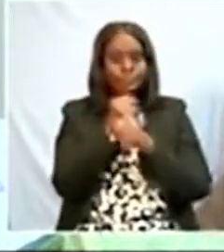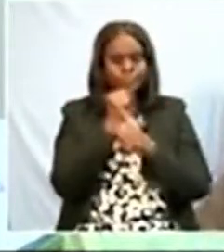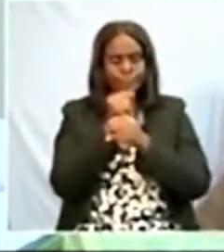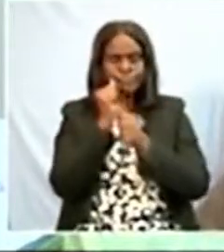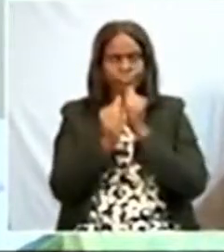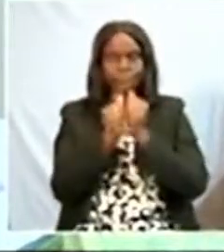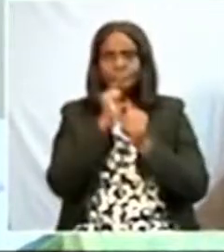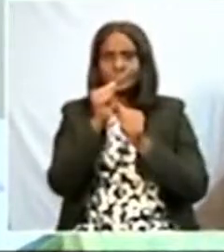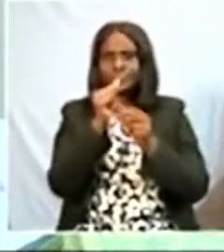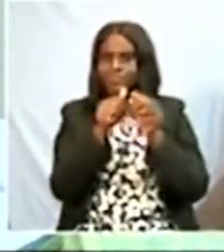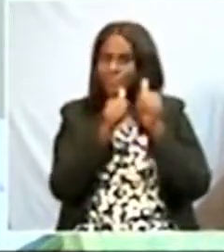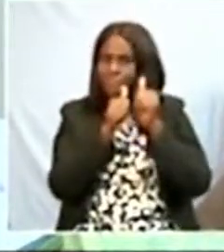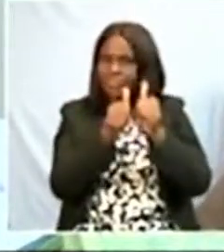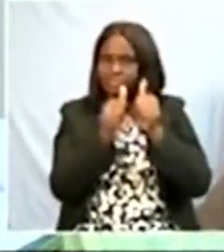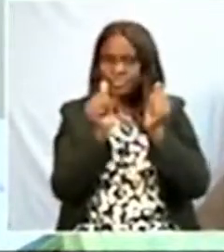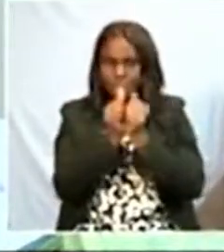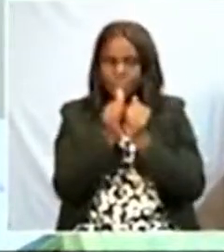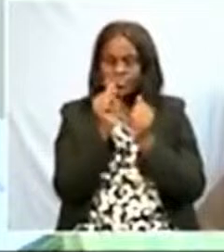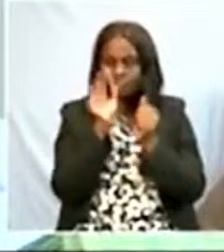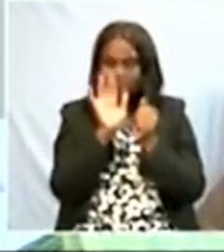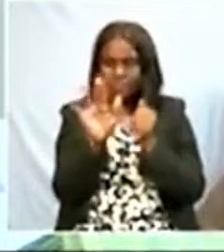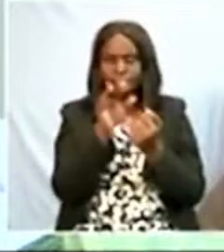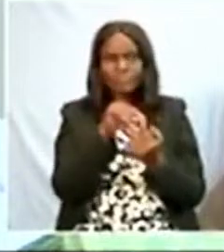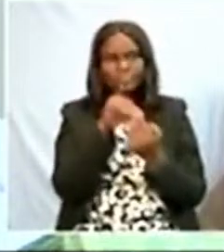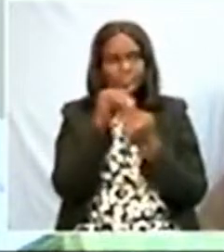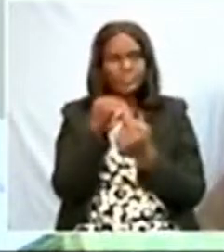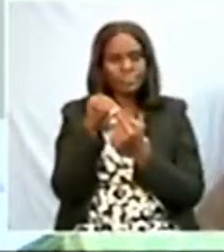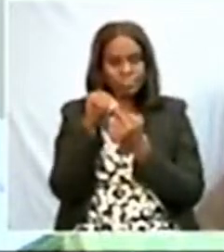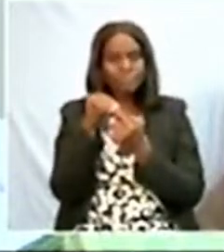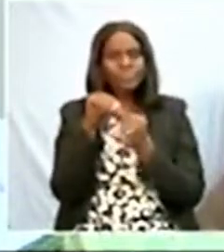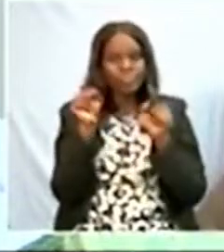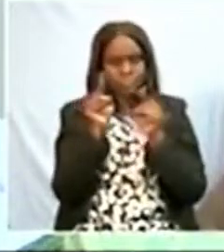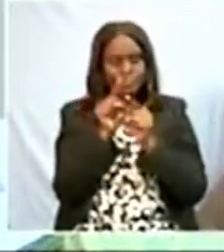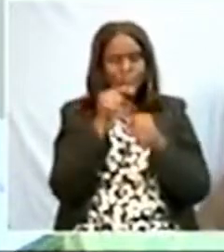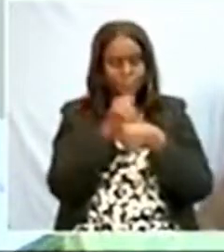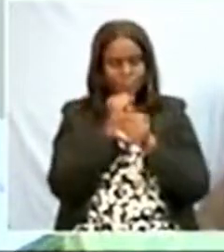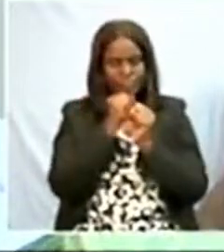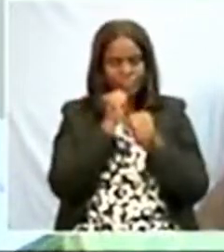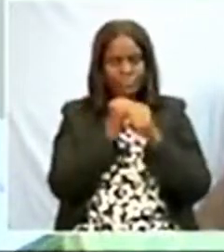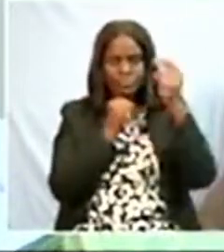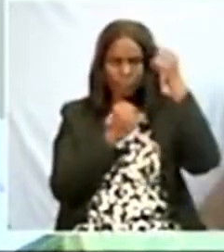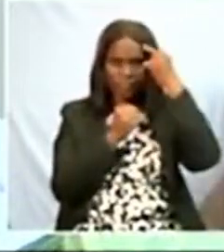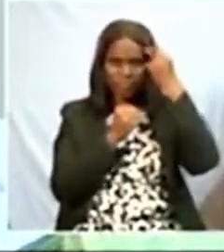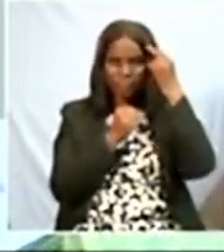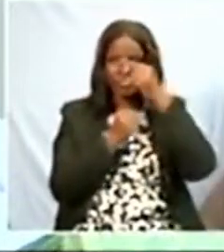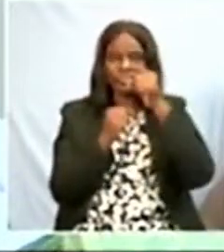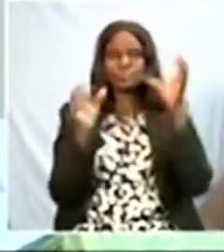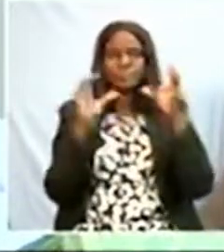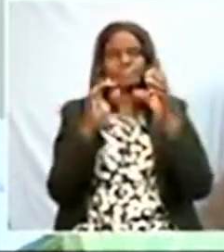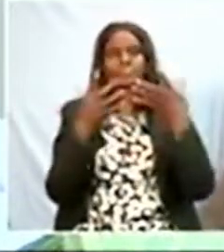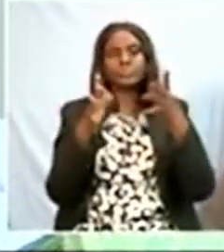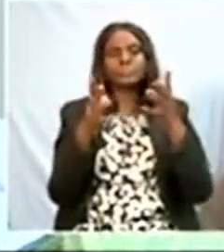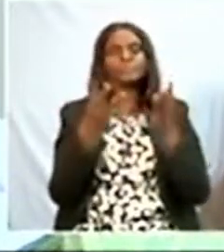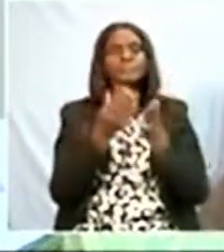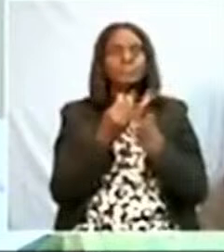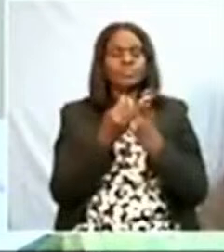are not in accordance to the specification, and making the government or the council lose money,